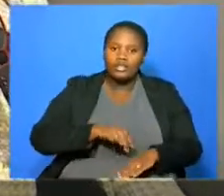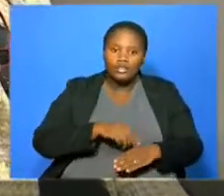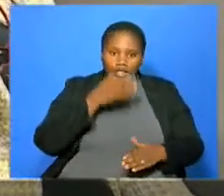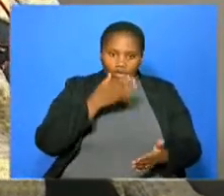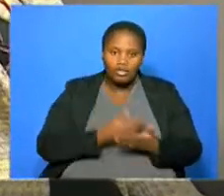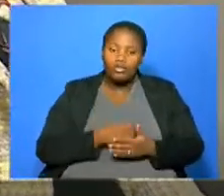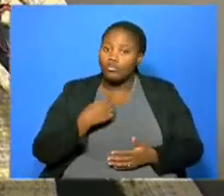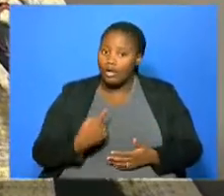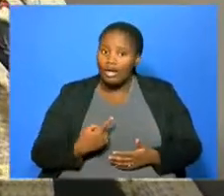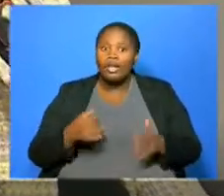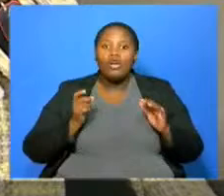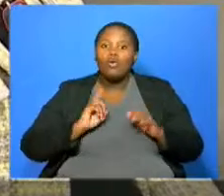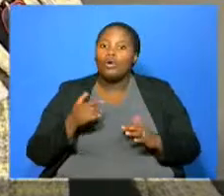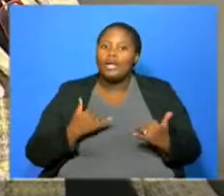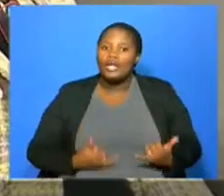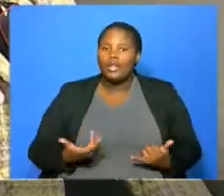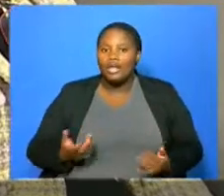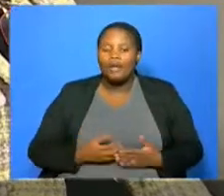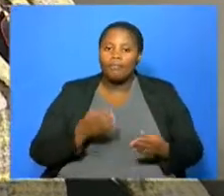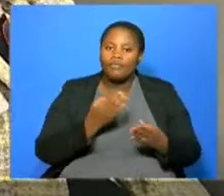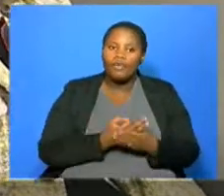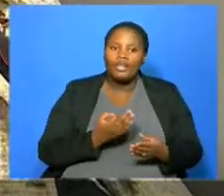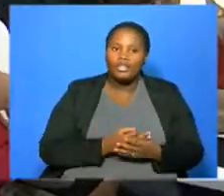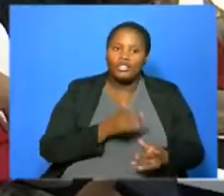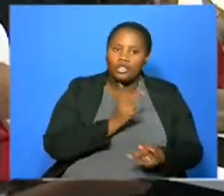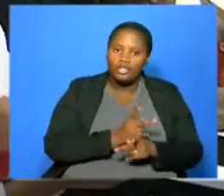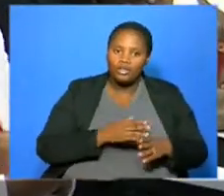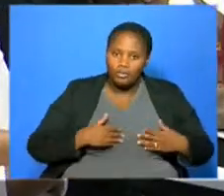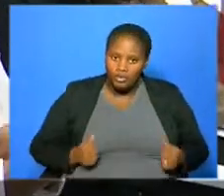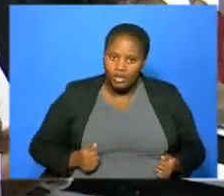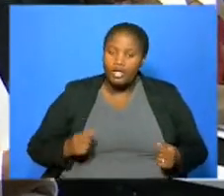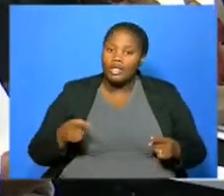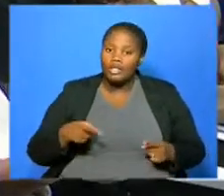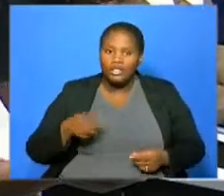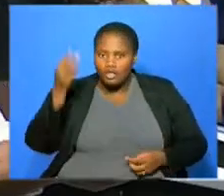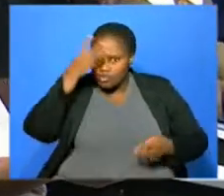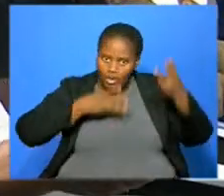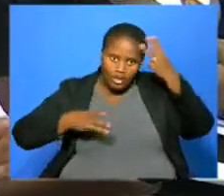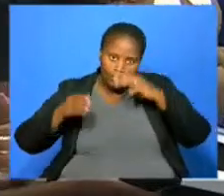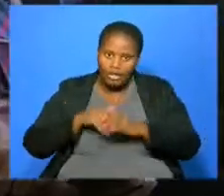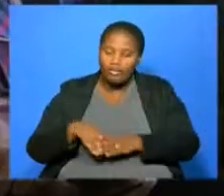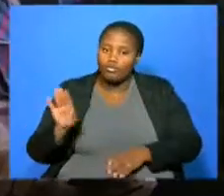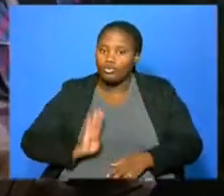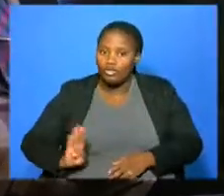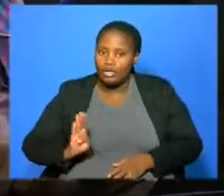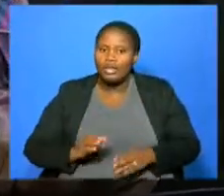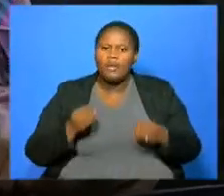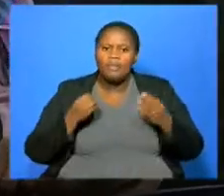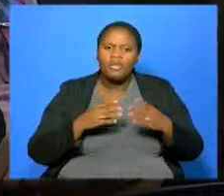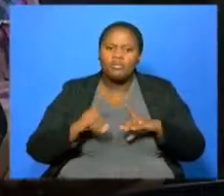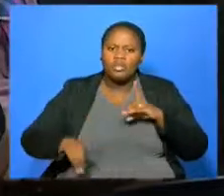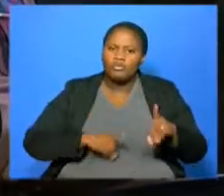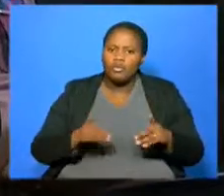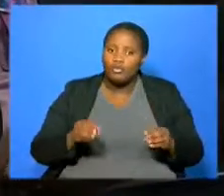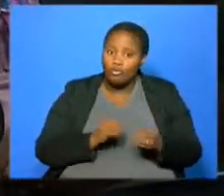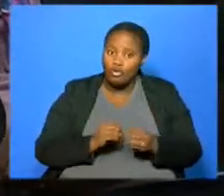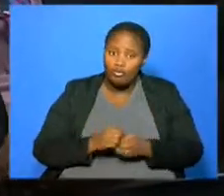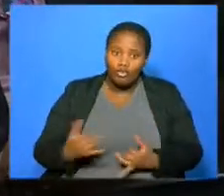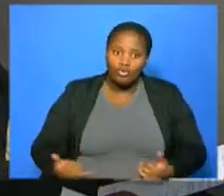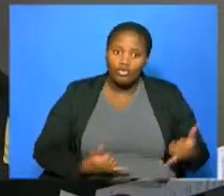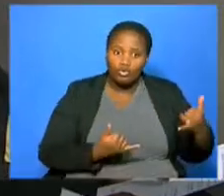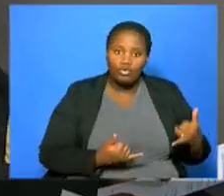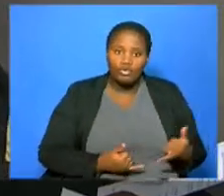its paramount importance, financial literacy remains an area of concern in Botswana, with many individuals, particularly the